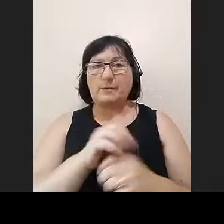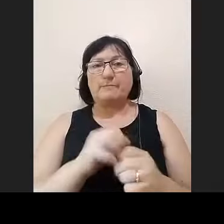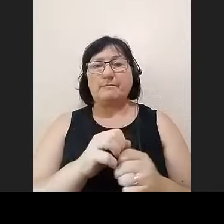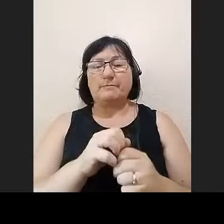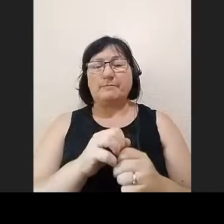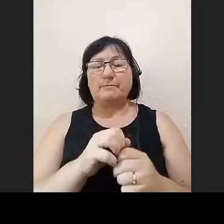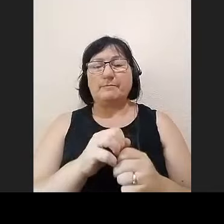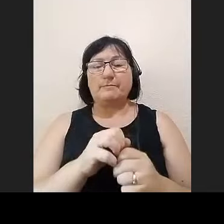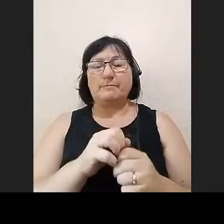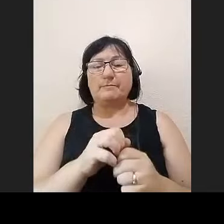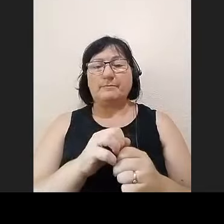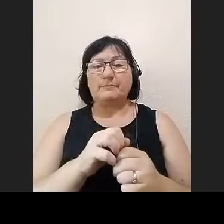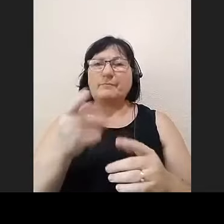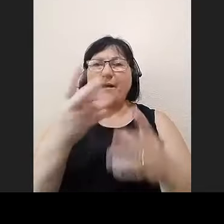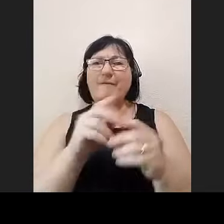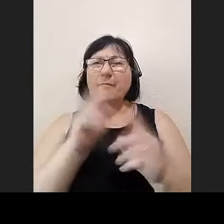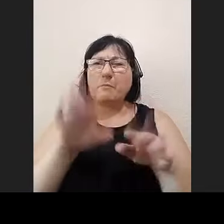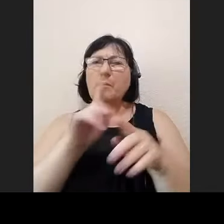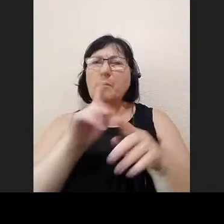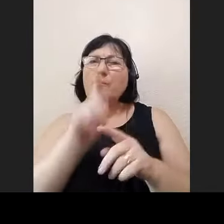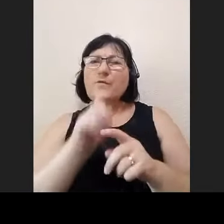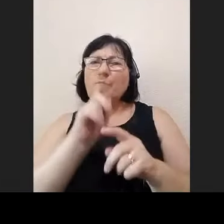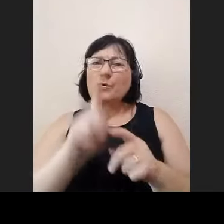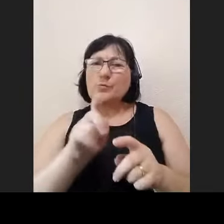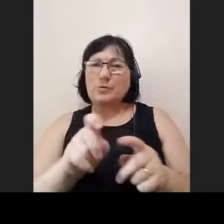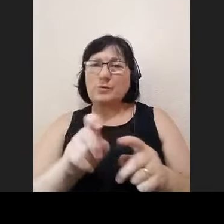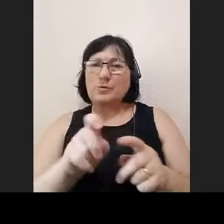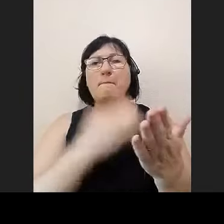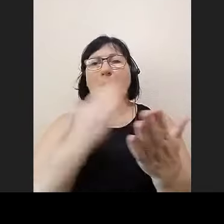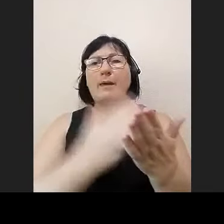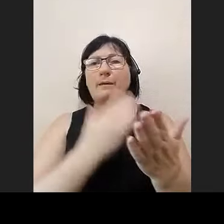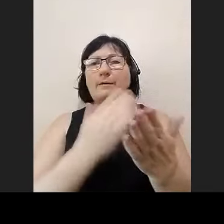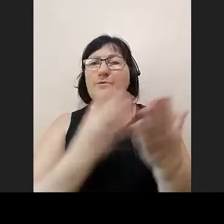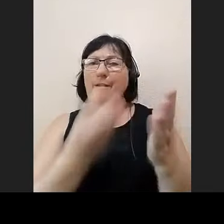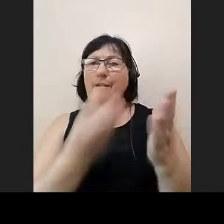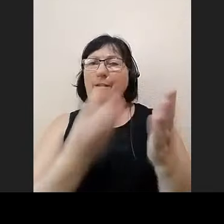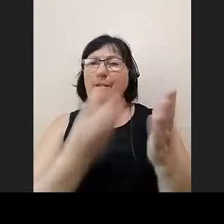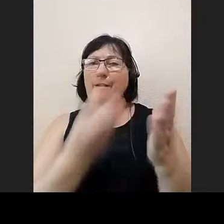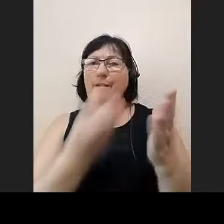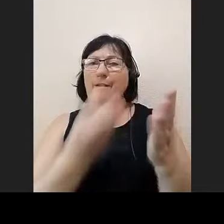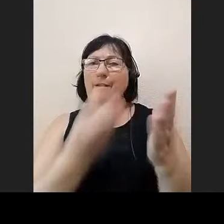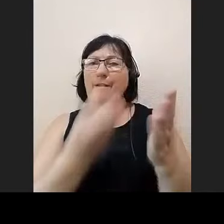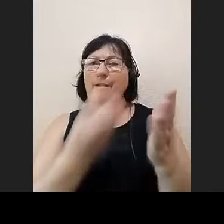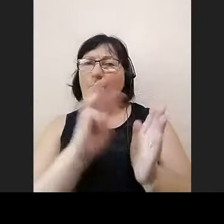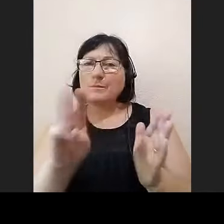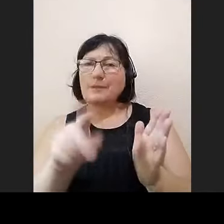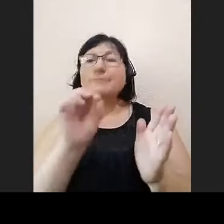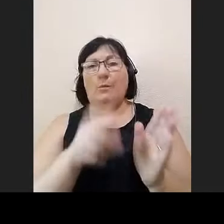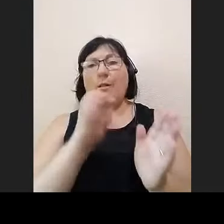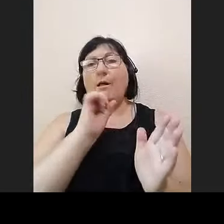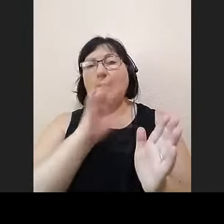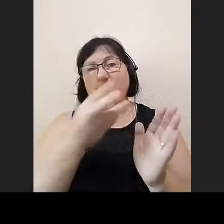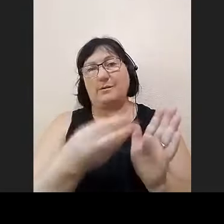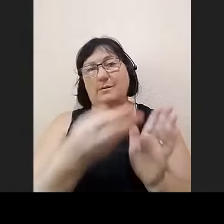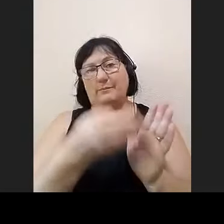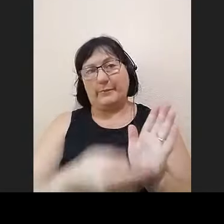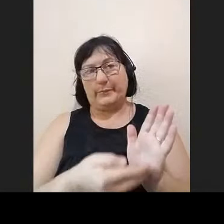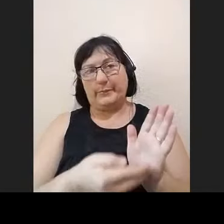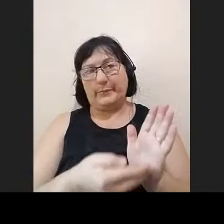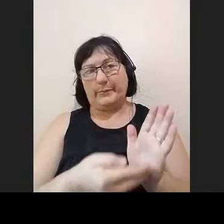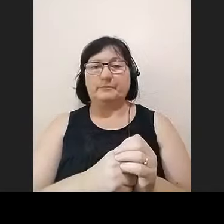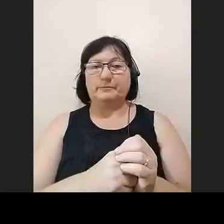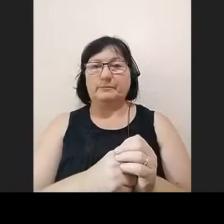page on the SARS website. Please note that you are advised to protect yourself and